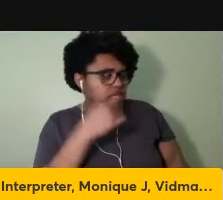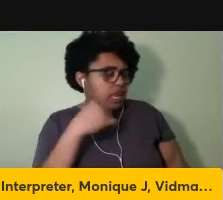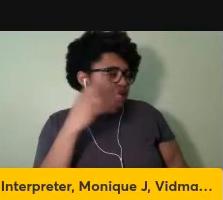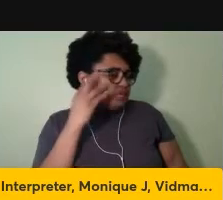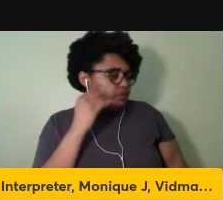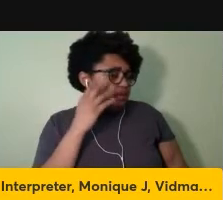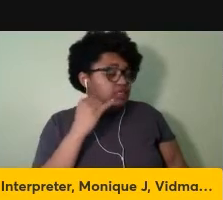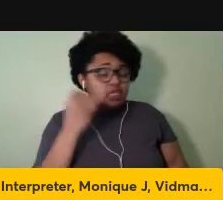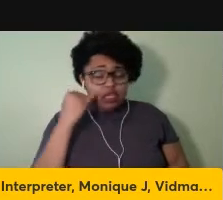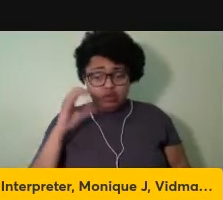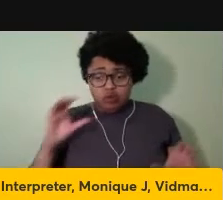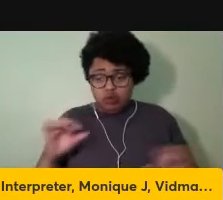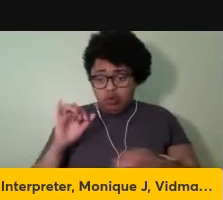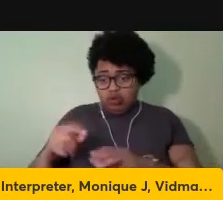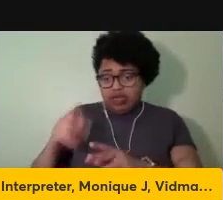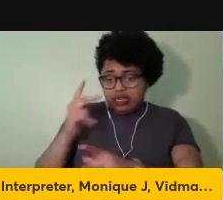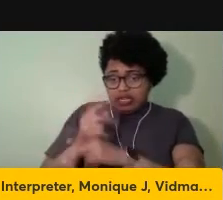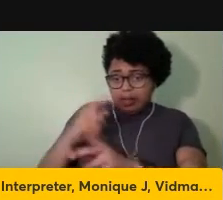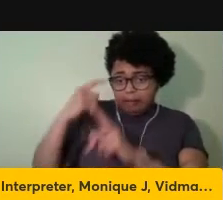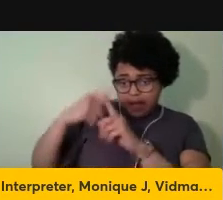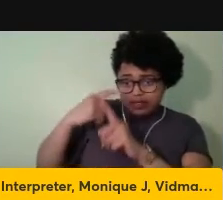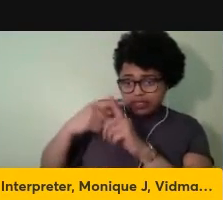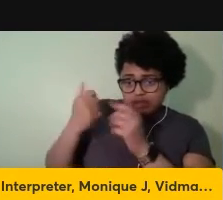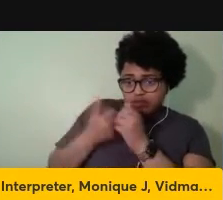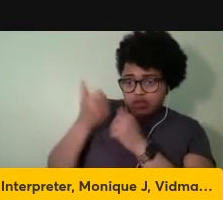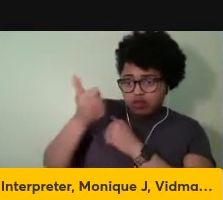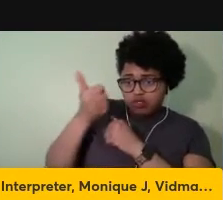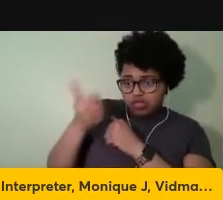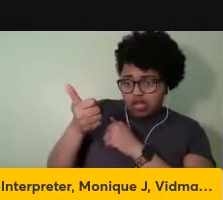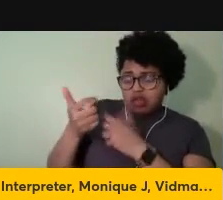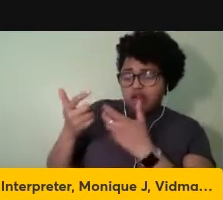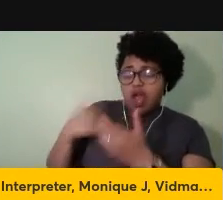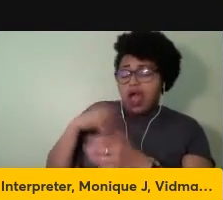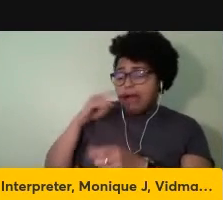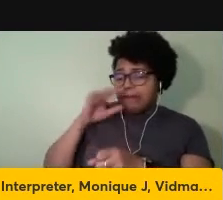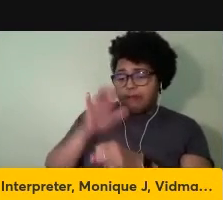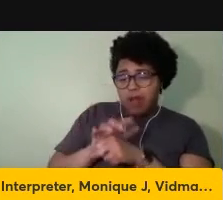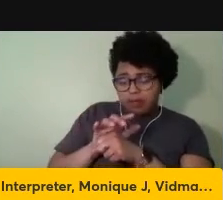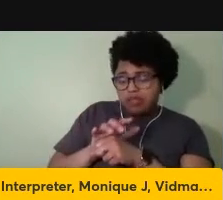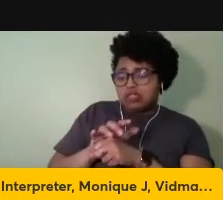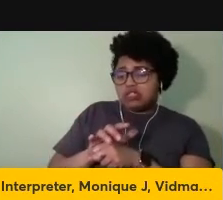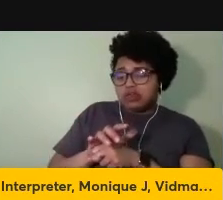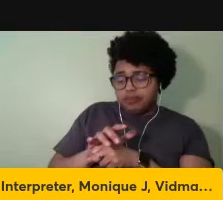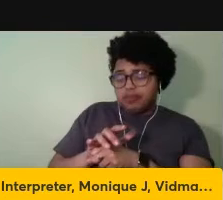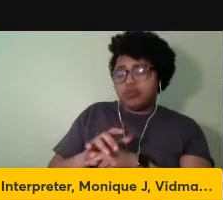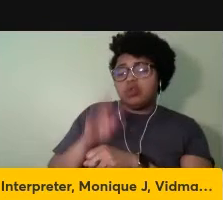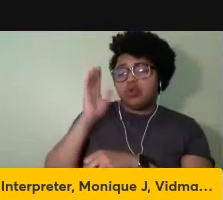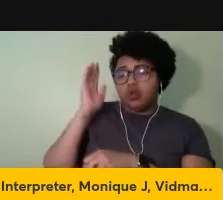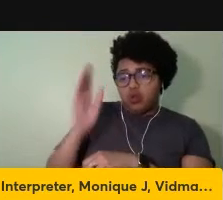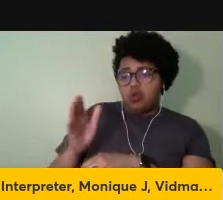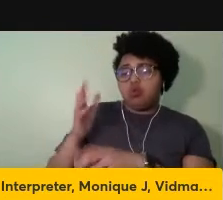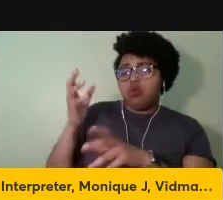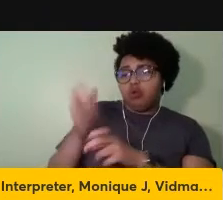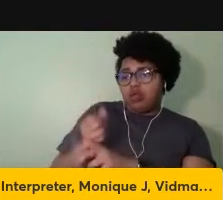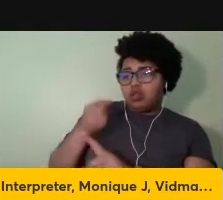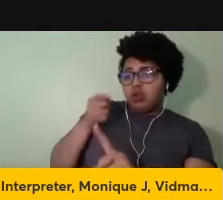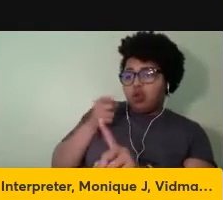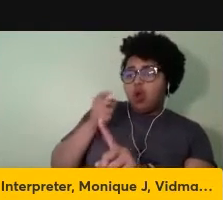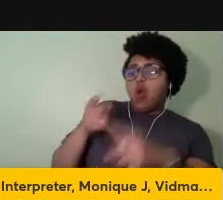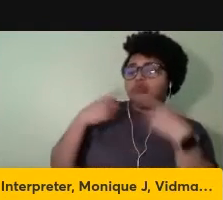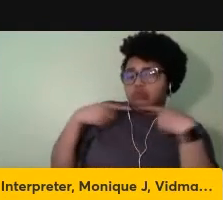you maintain a positive dialogue with yourself, I promise you that you will end up at the destination you're supposed